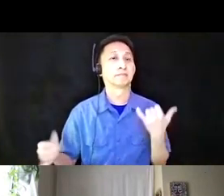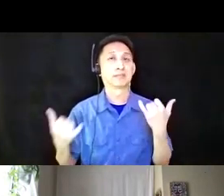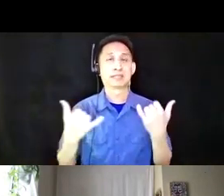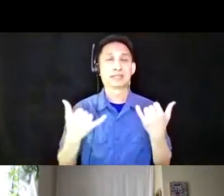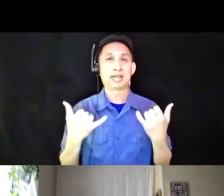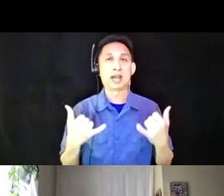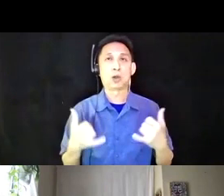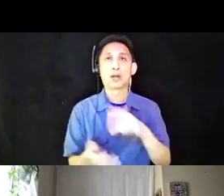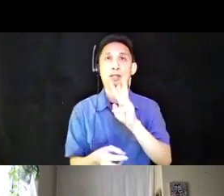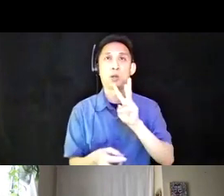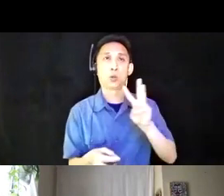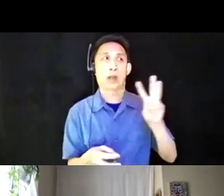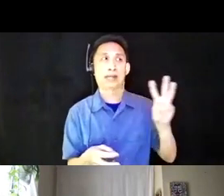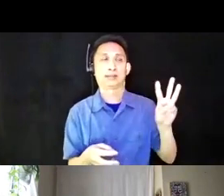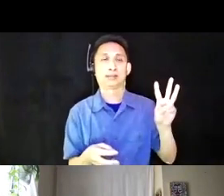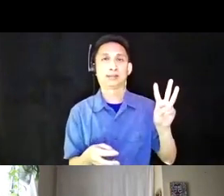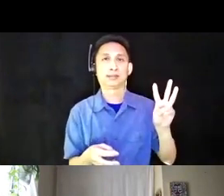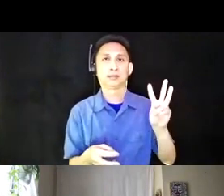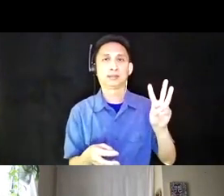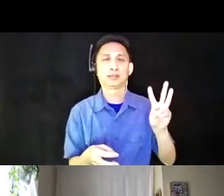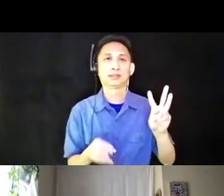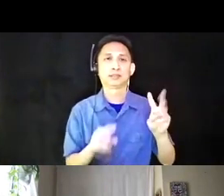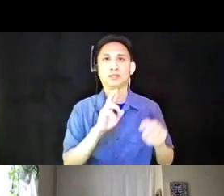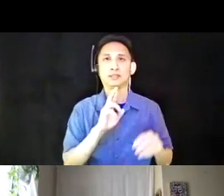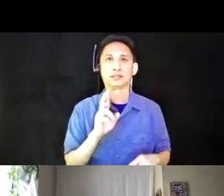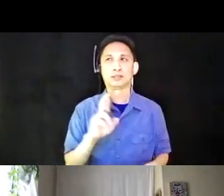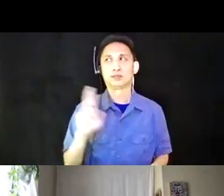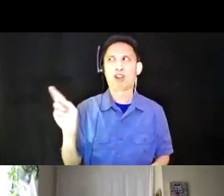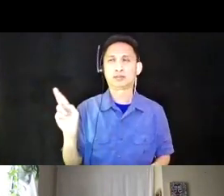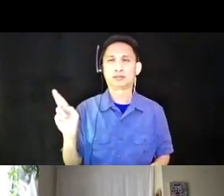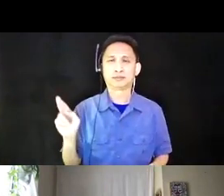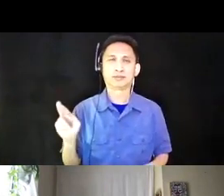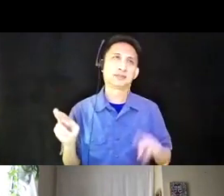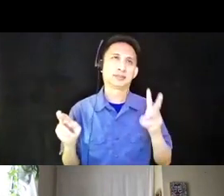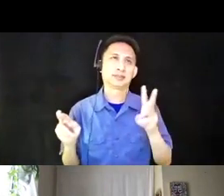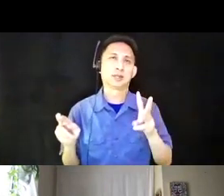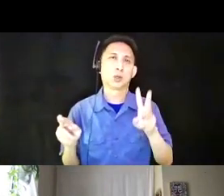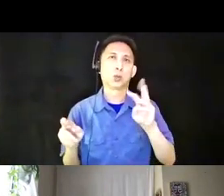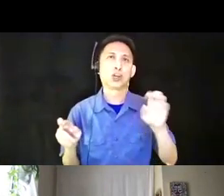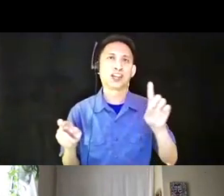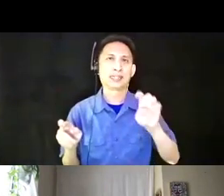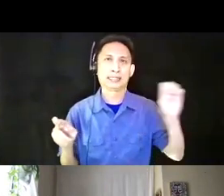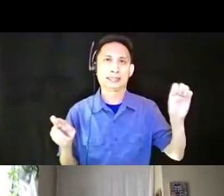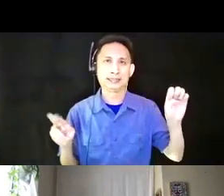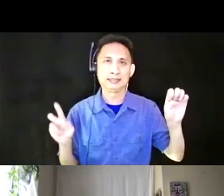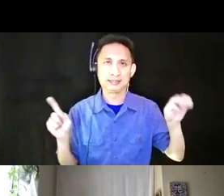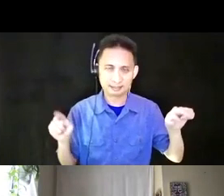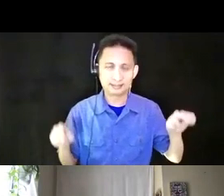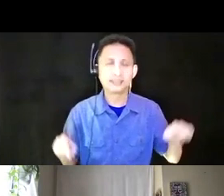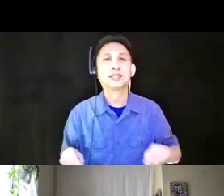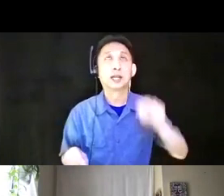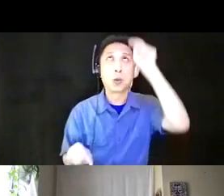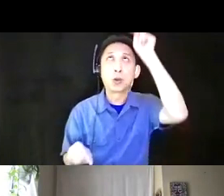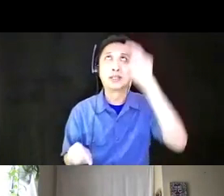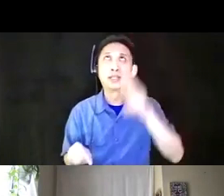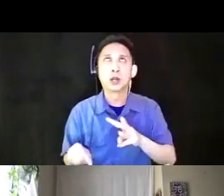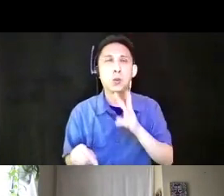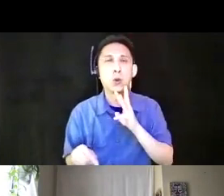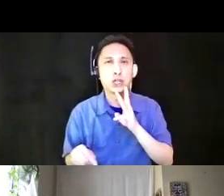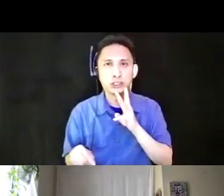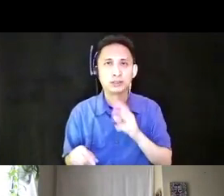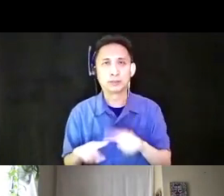west, wood to the east, to the left, and then north, water, is to our